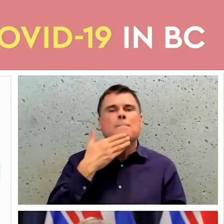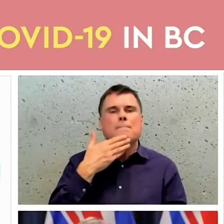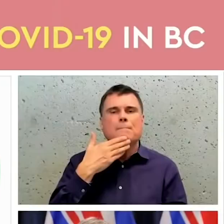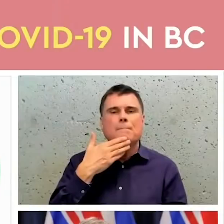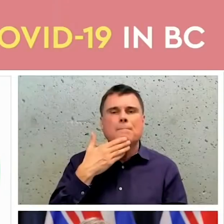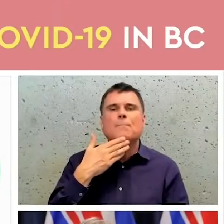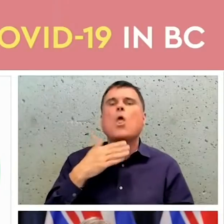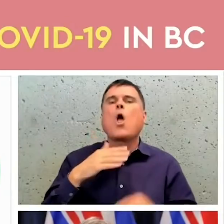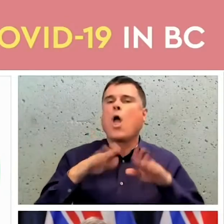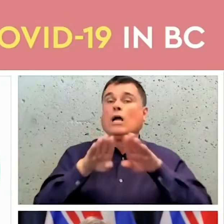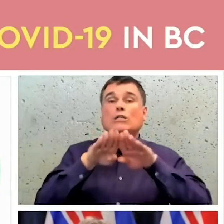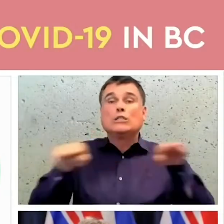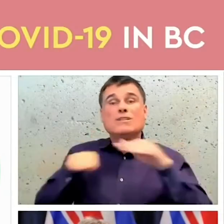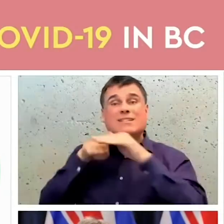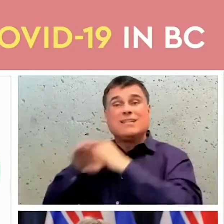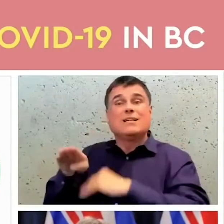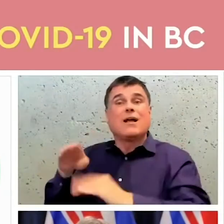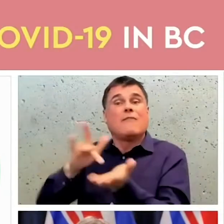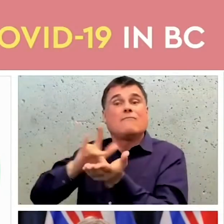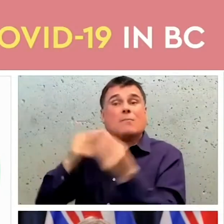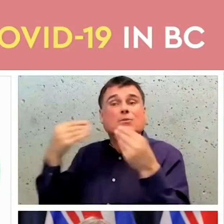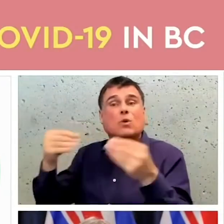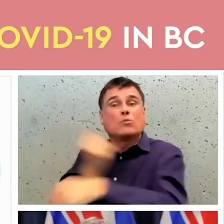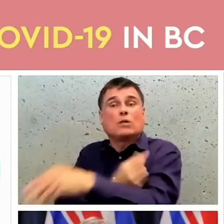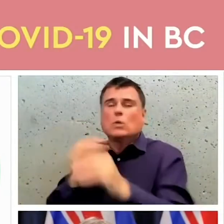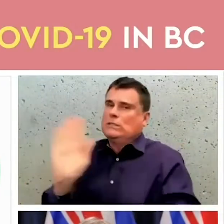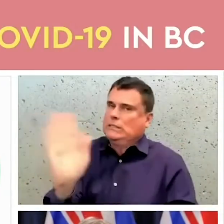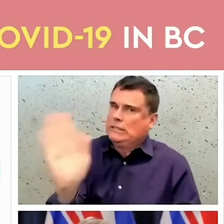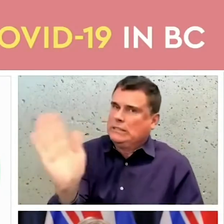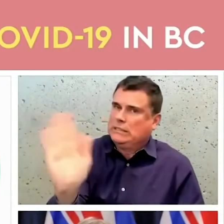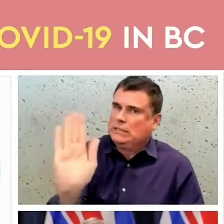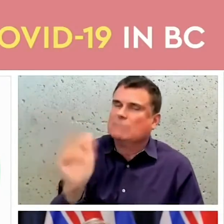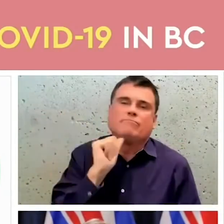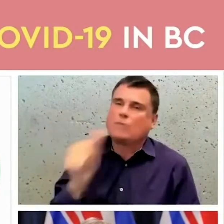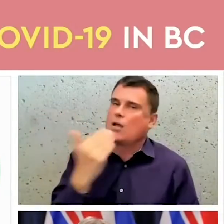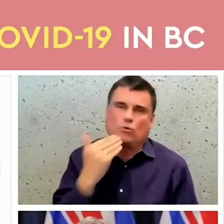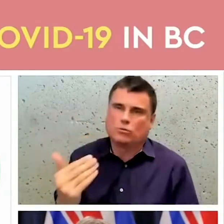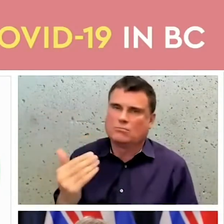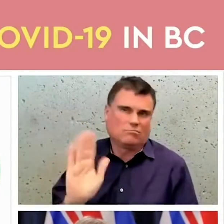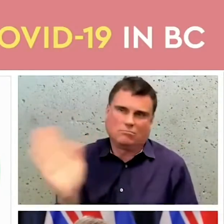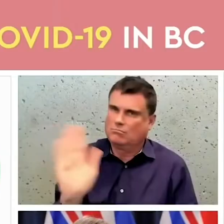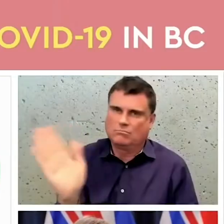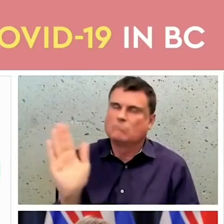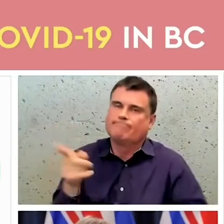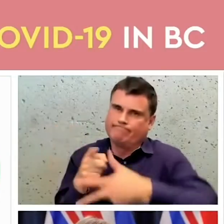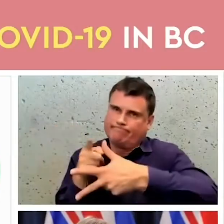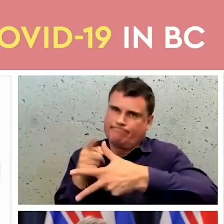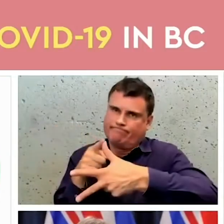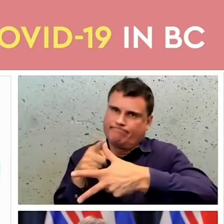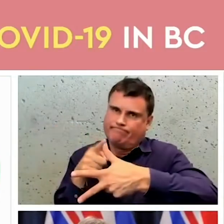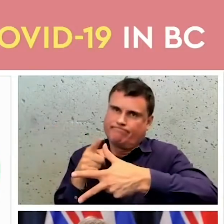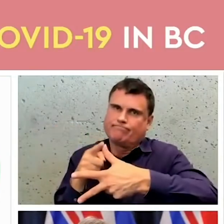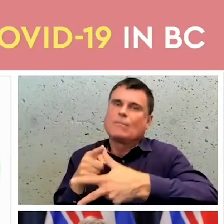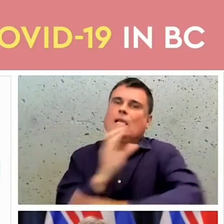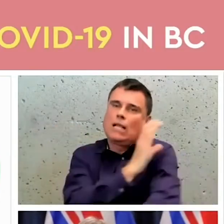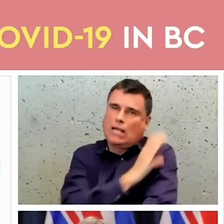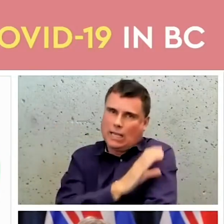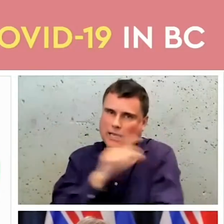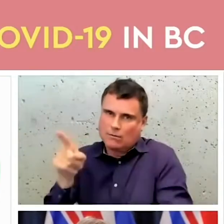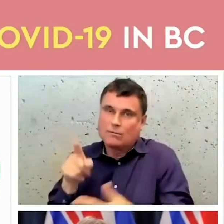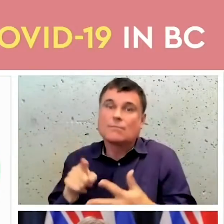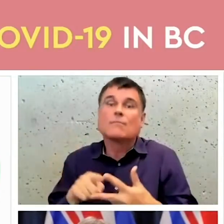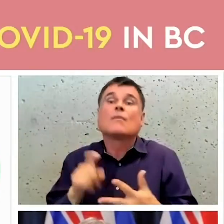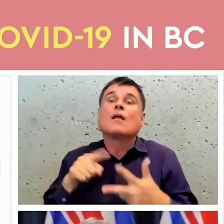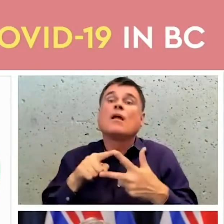But the parents have also indicated to us in the province that they prefer to come into the community clinics that